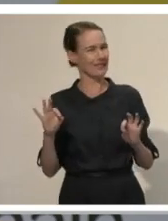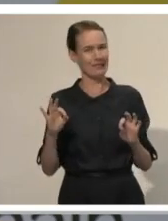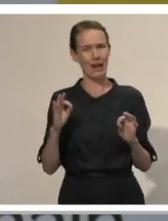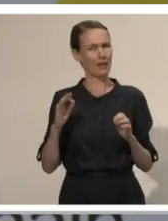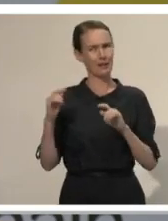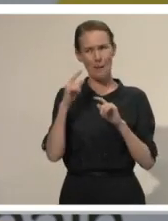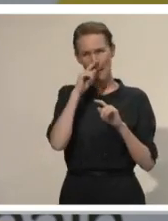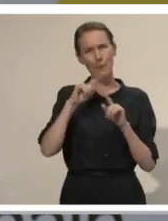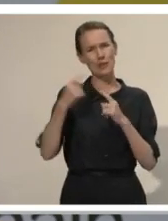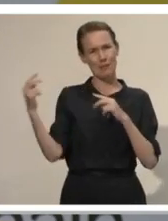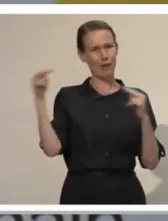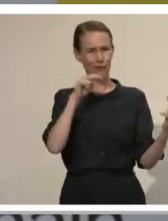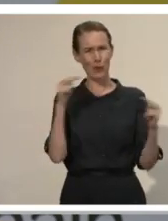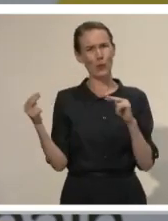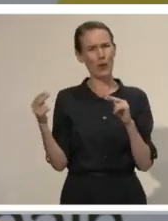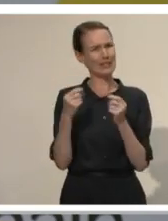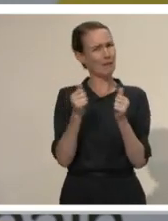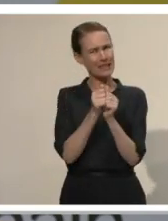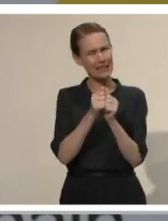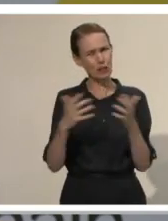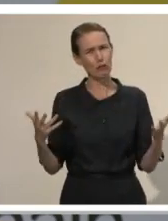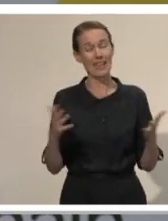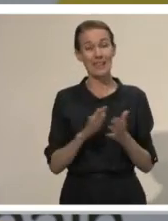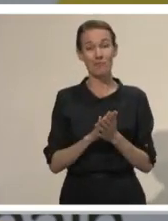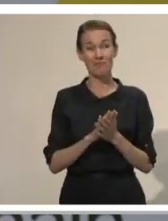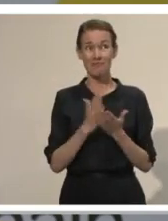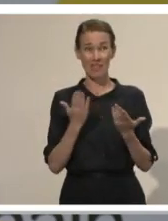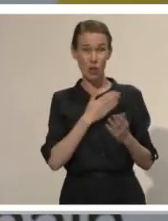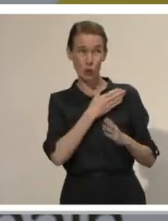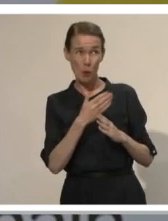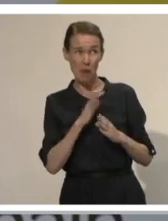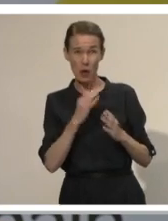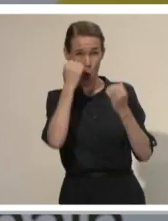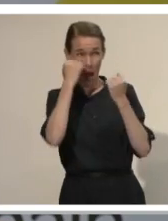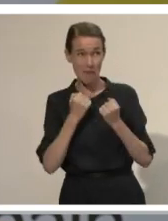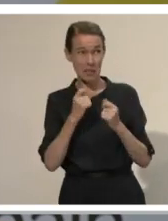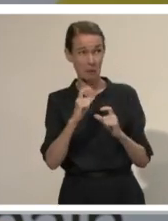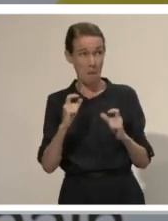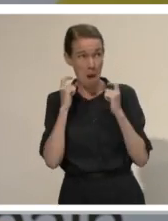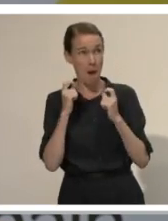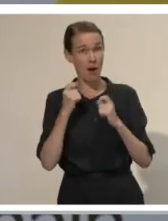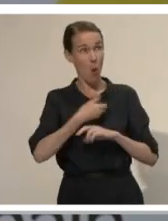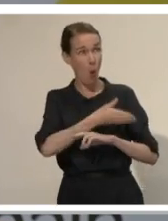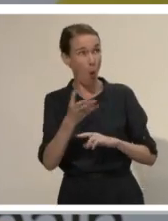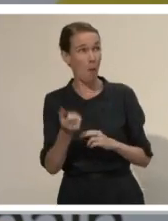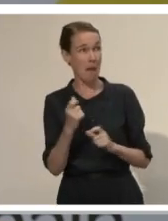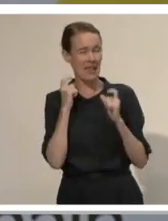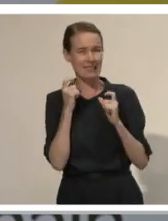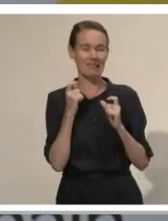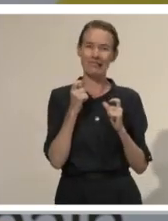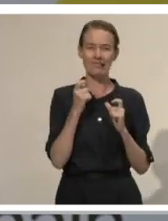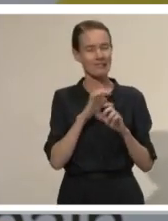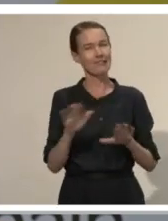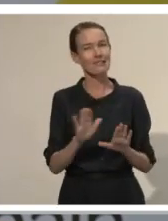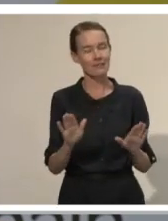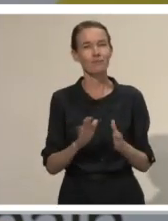know how to use it, but we don't think at this point there is any indication for routine use of masks in public. What I do just want to